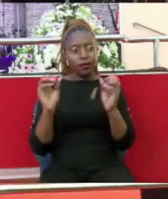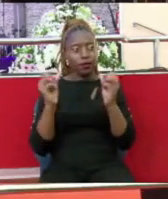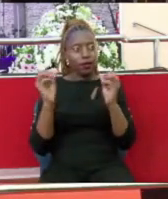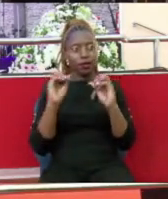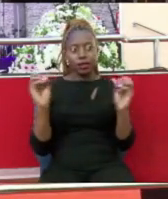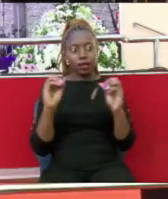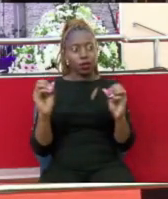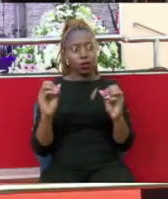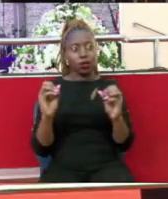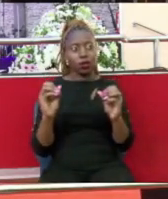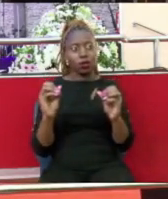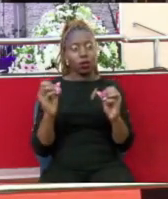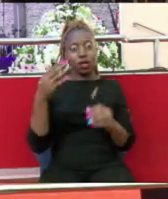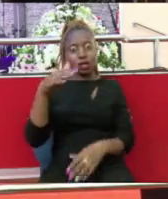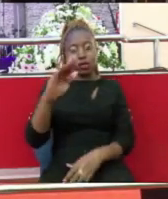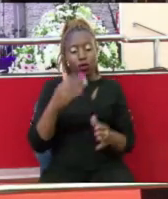is your chance to give your life to